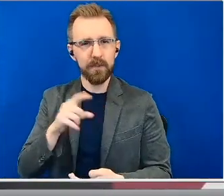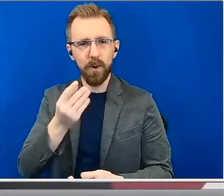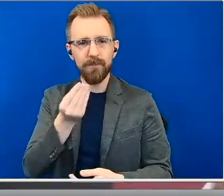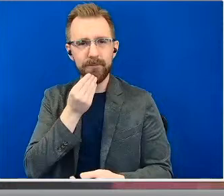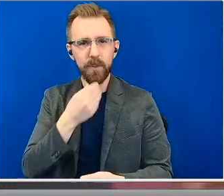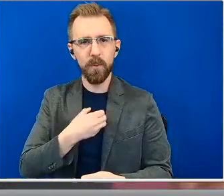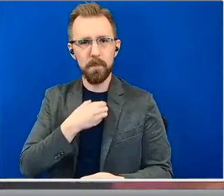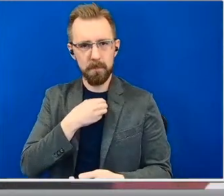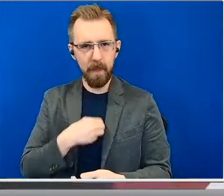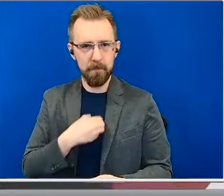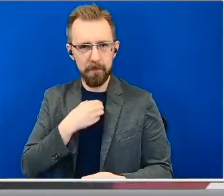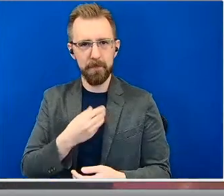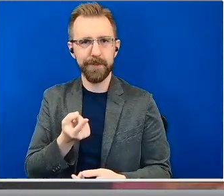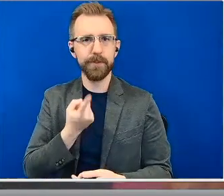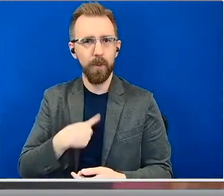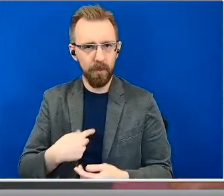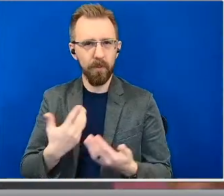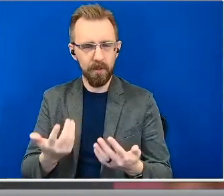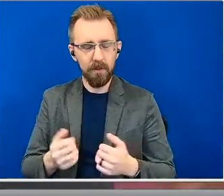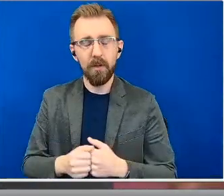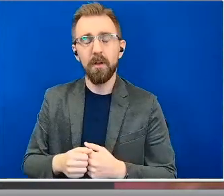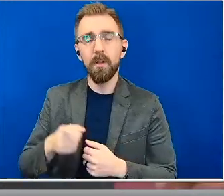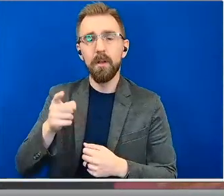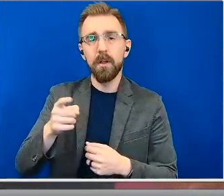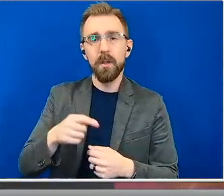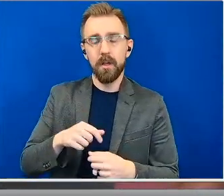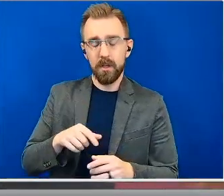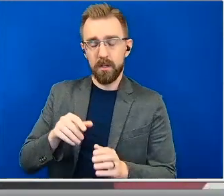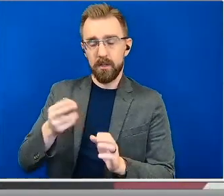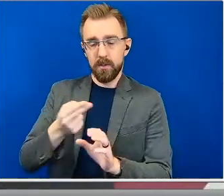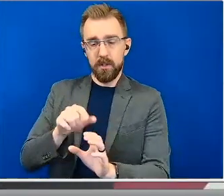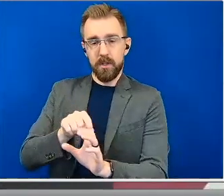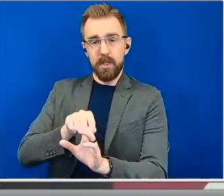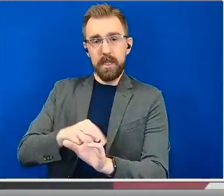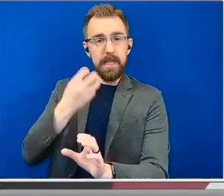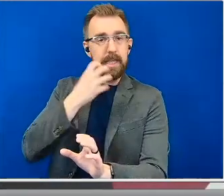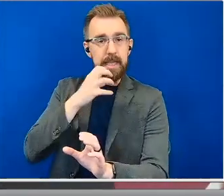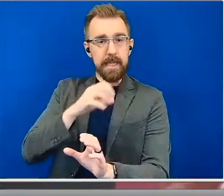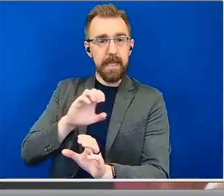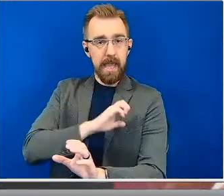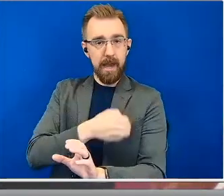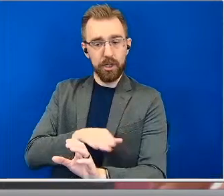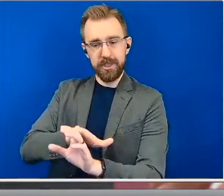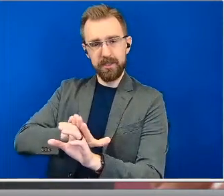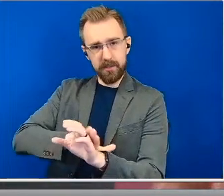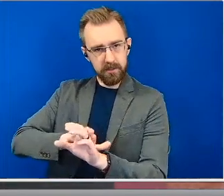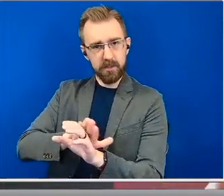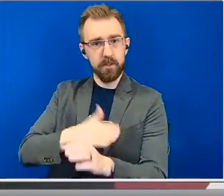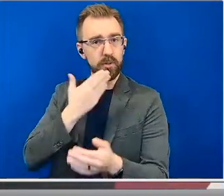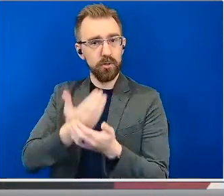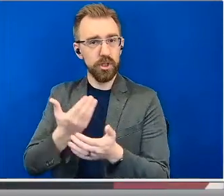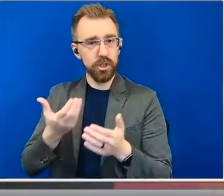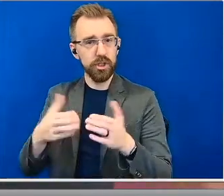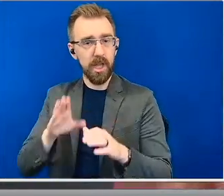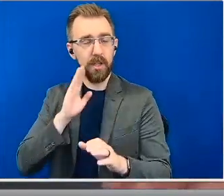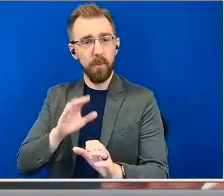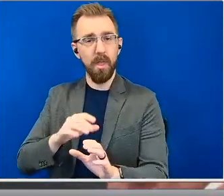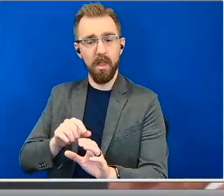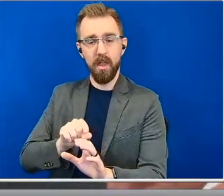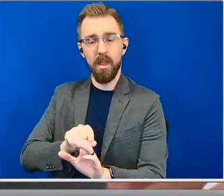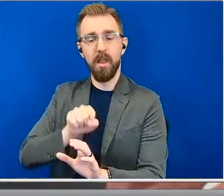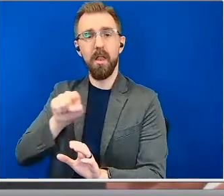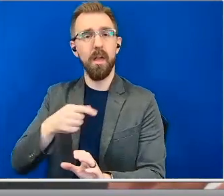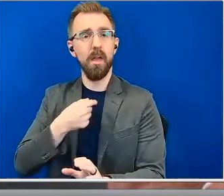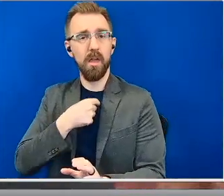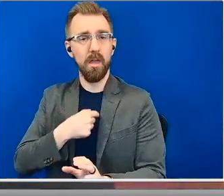So as you're cauterizing the backside of the heart with heat energy, there's a very good chance that you're going to hit the esophagus, or there's a